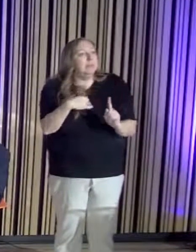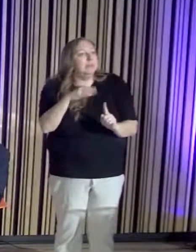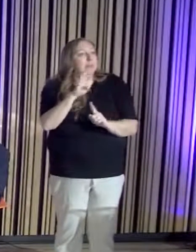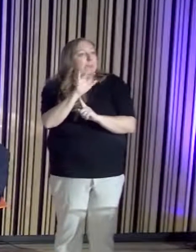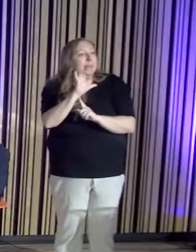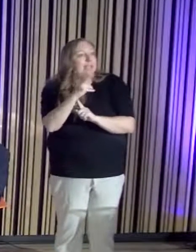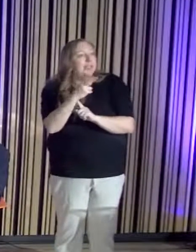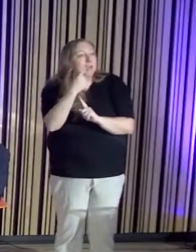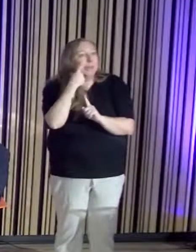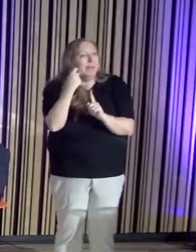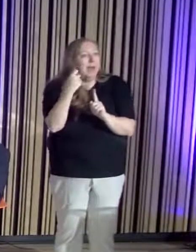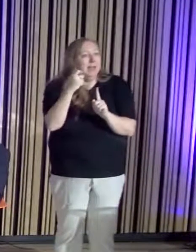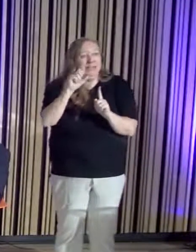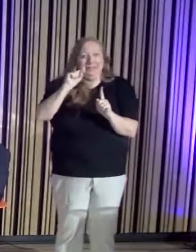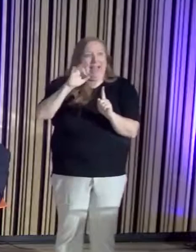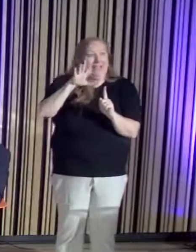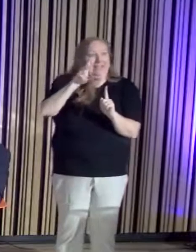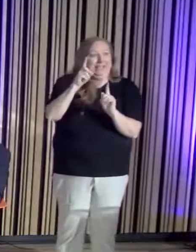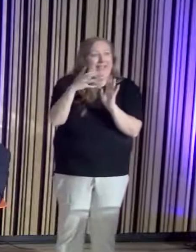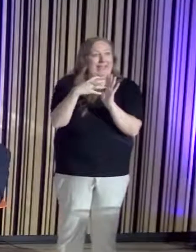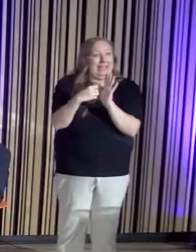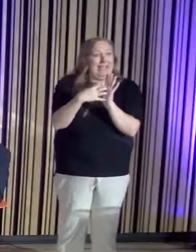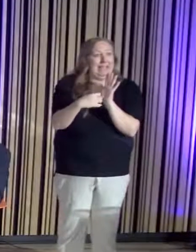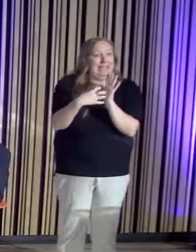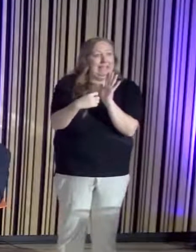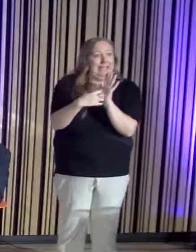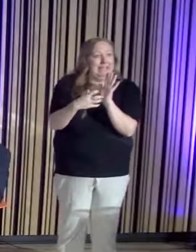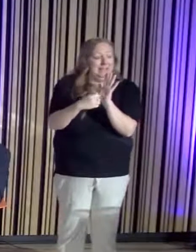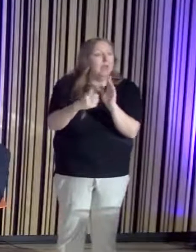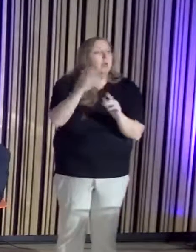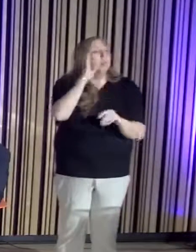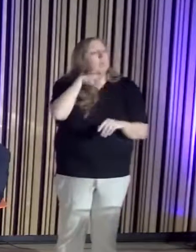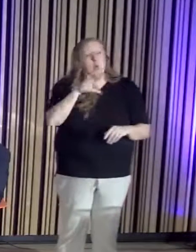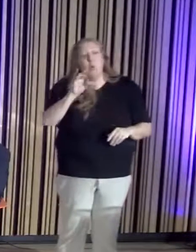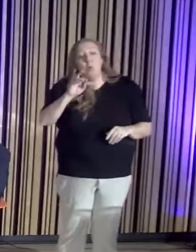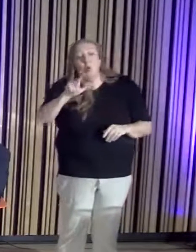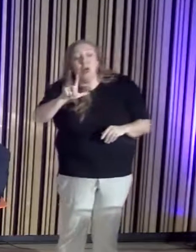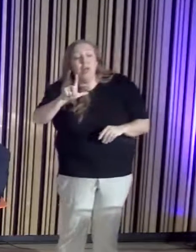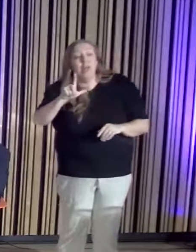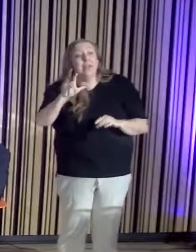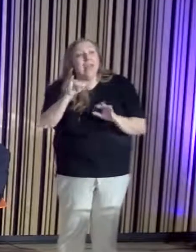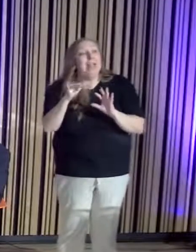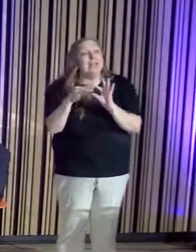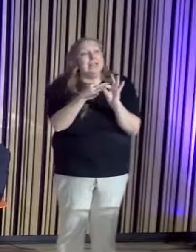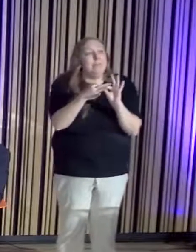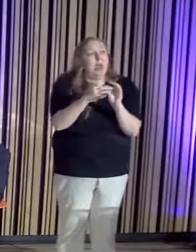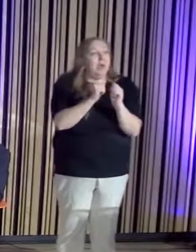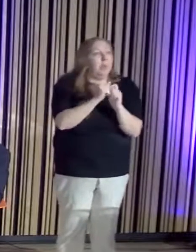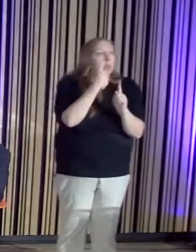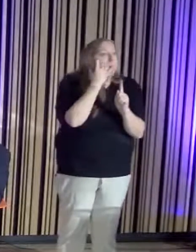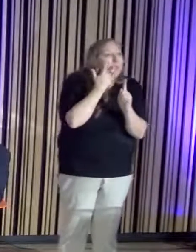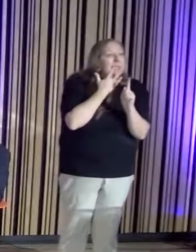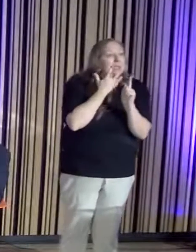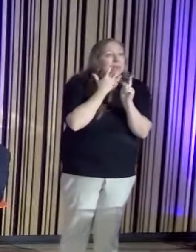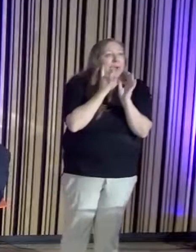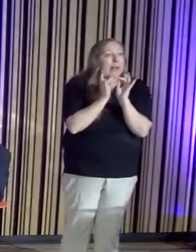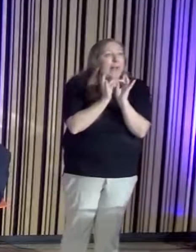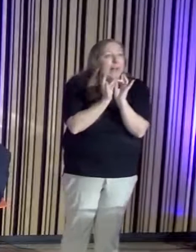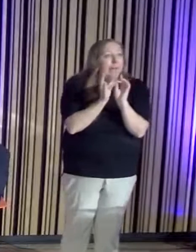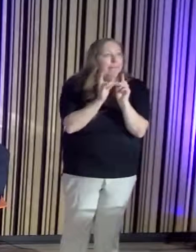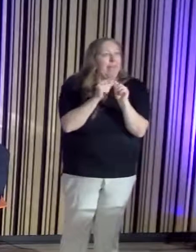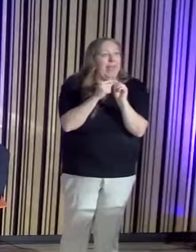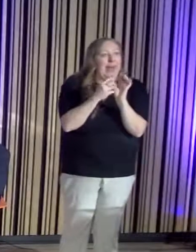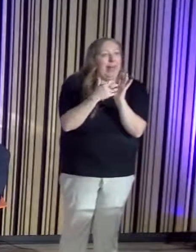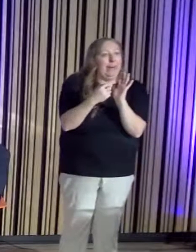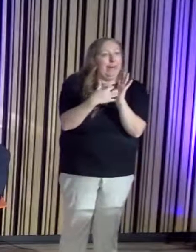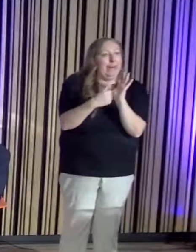salinity, acidity, that the coral, which is symbiotic with one microbe through the photosynthesis, just decides to die, it spits it out.